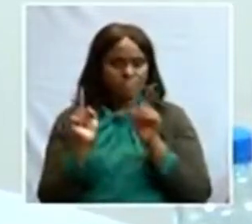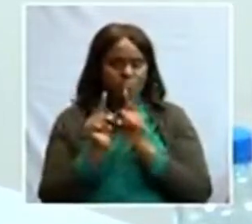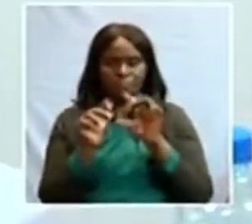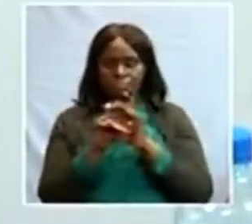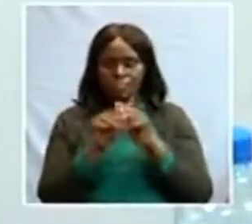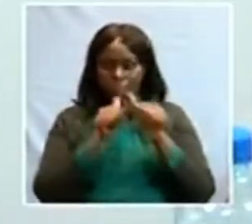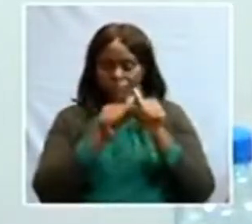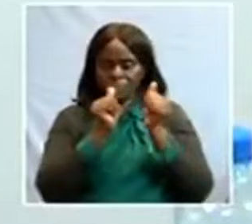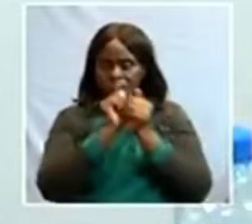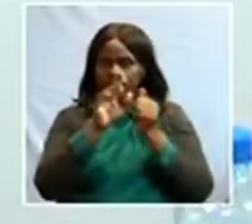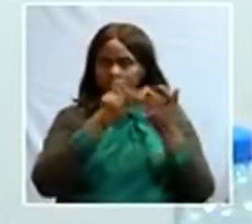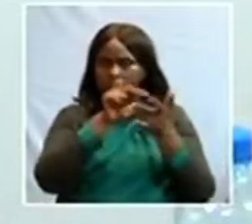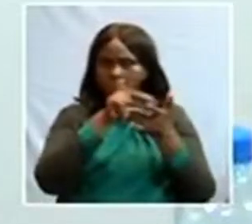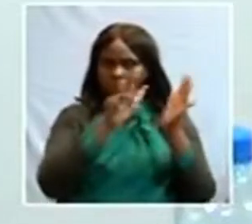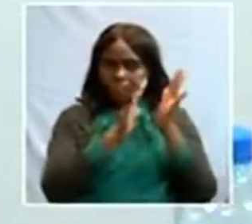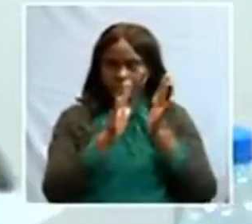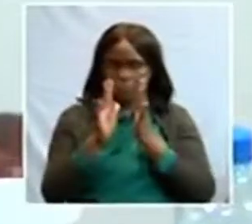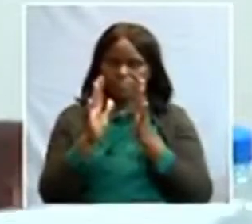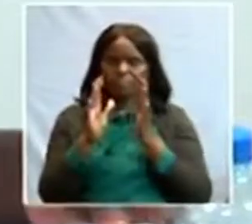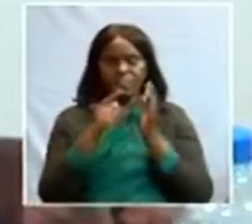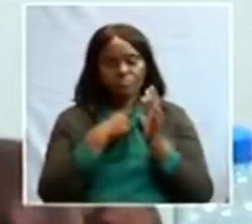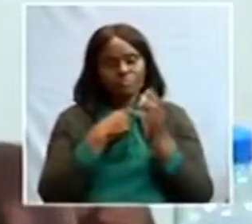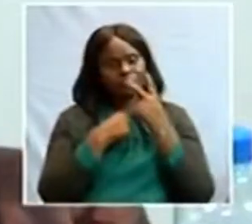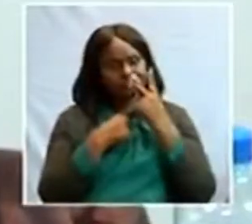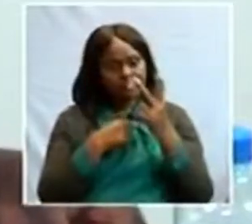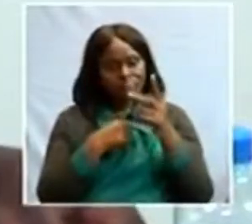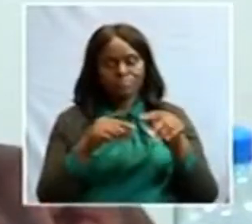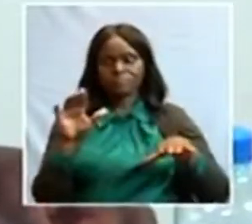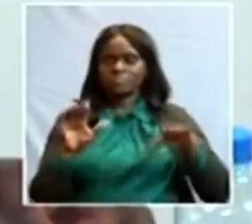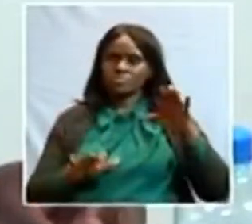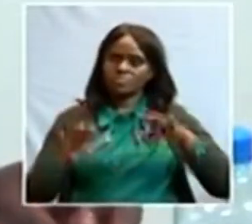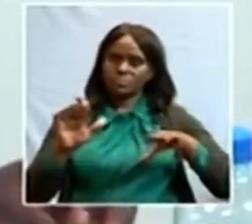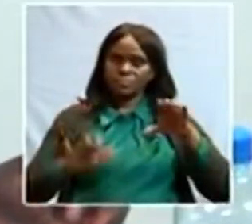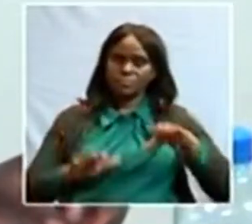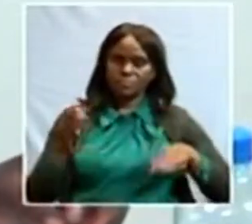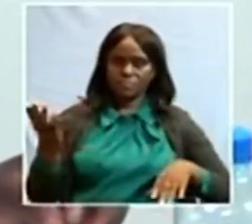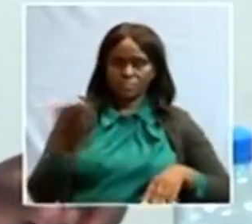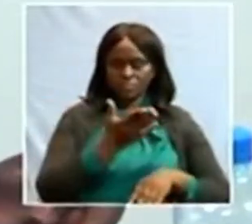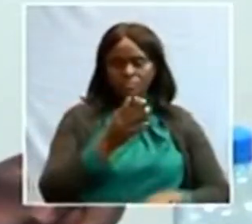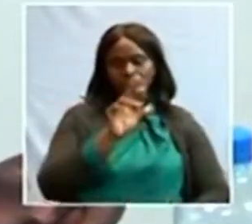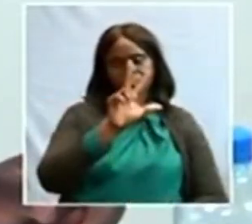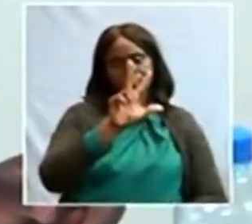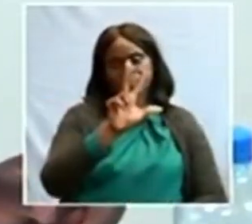line with your payment plan, I'm looking at the balance of